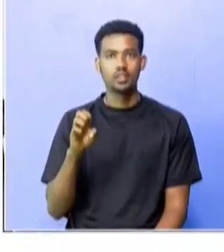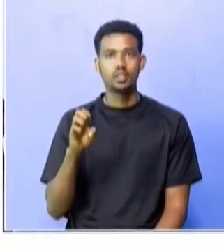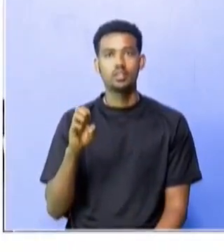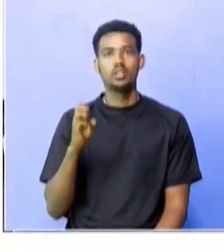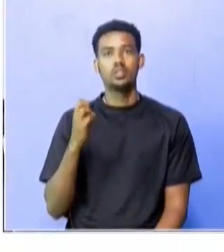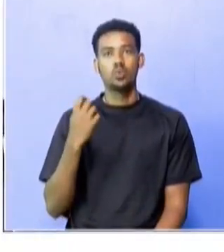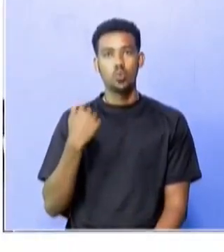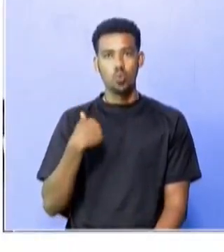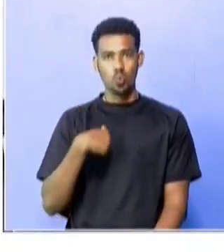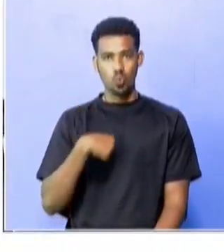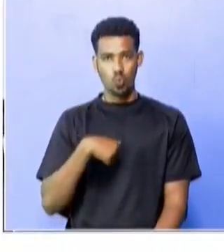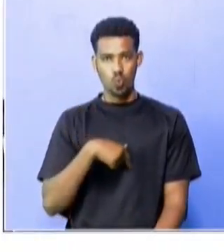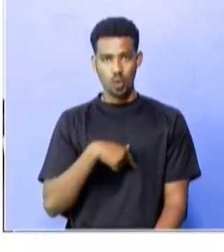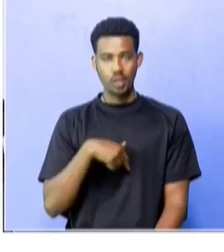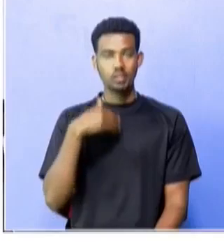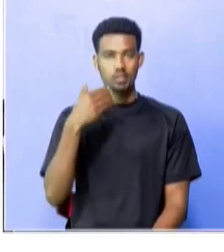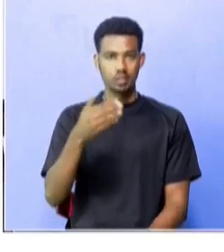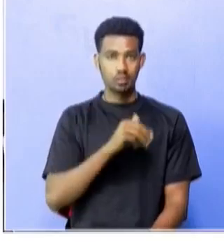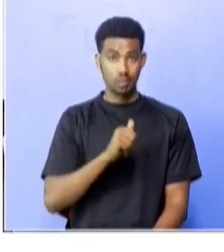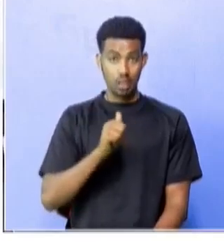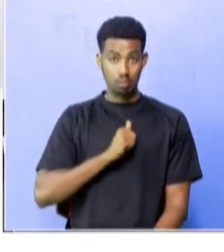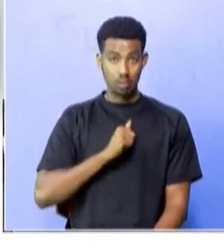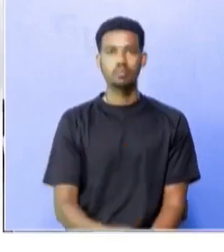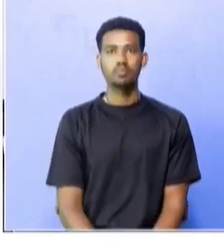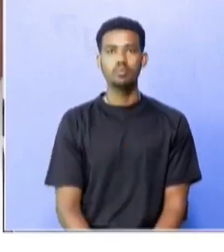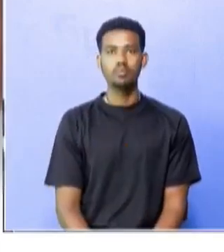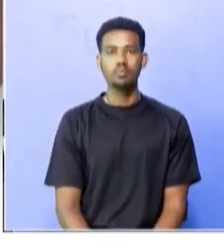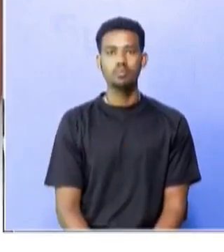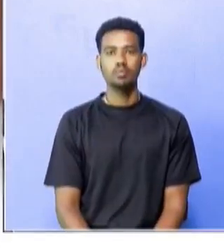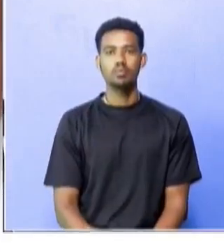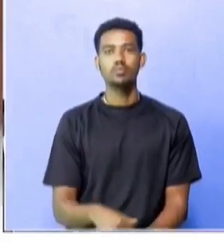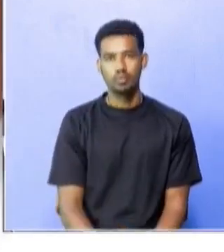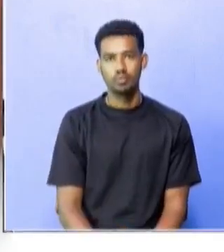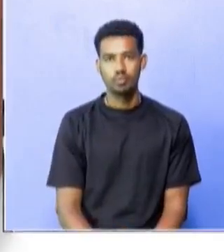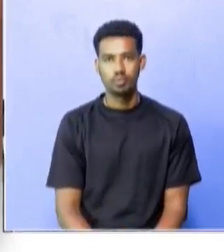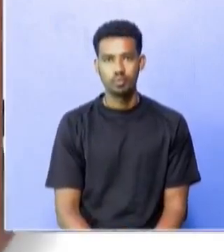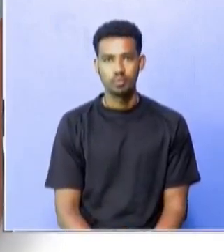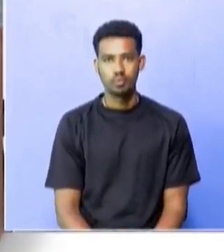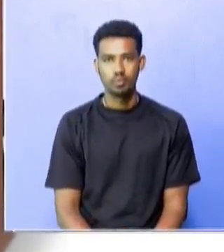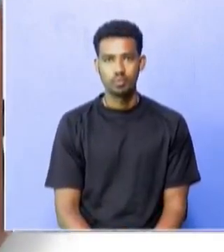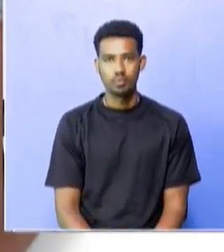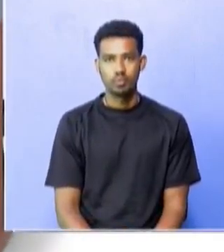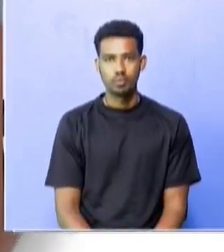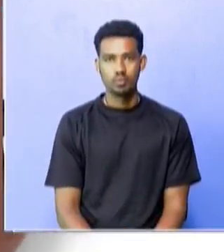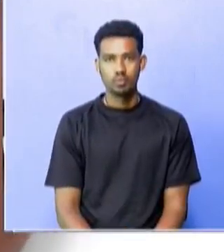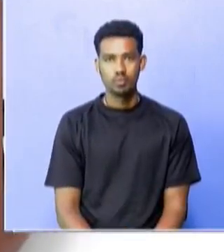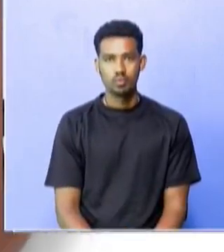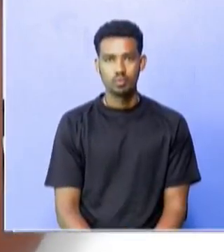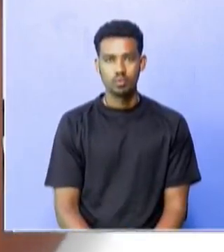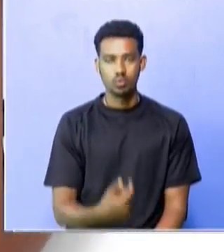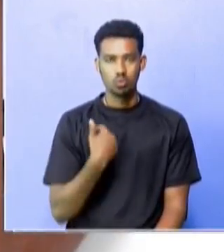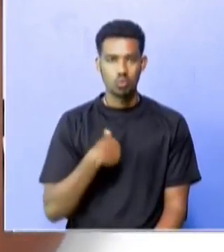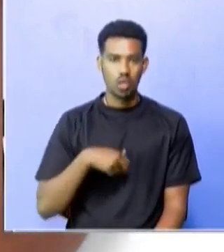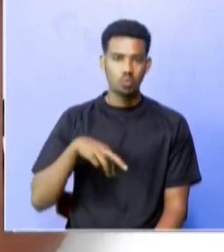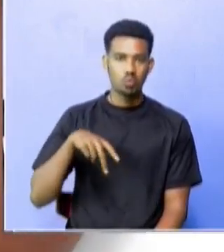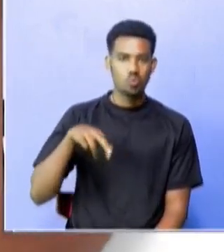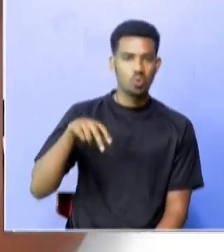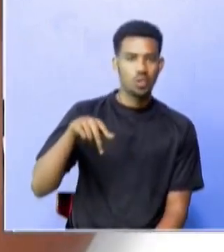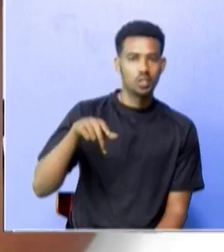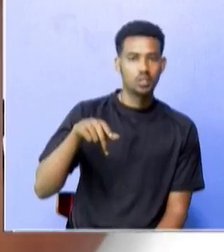and the next subject. We walking on the